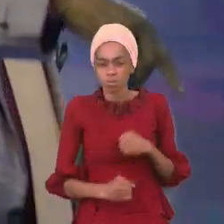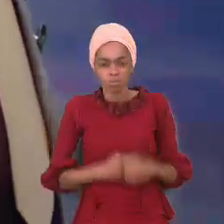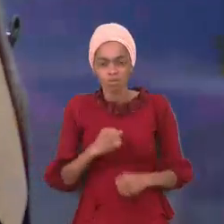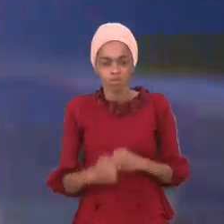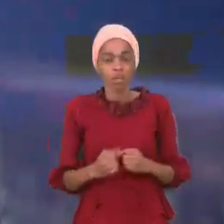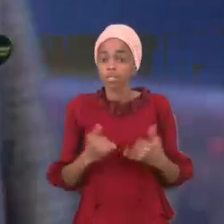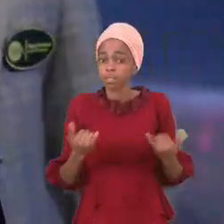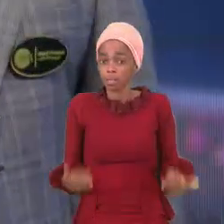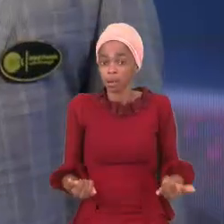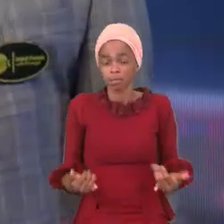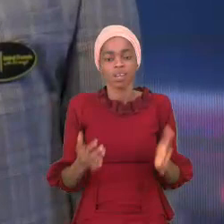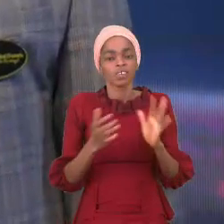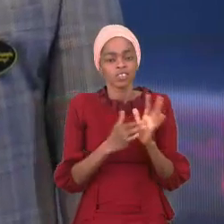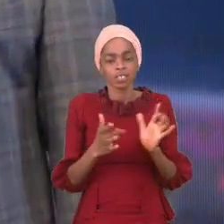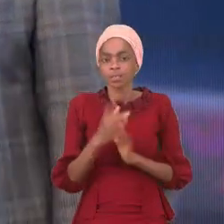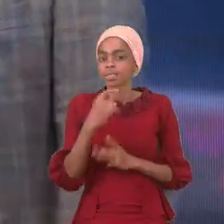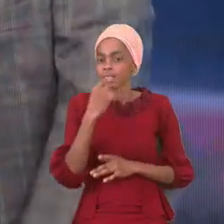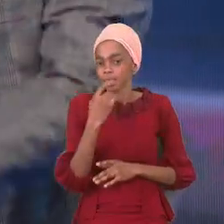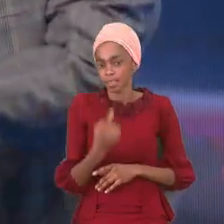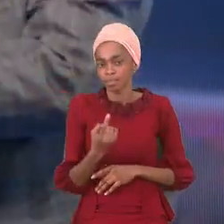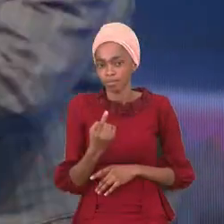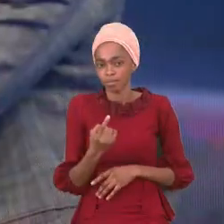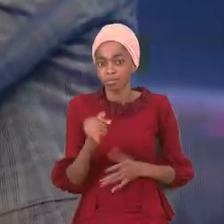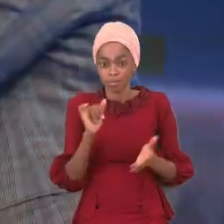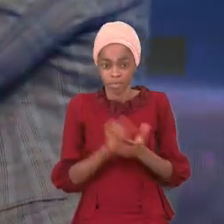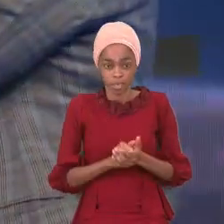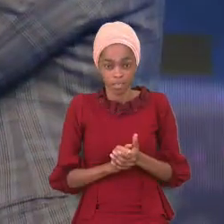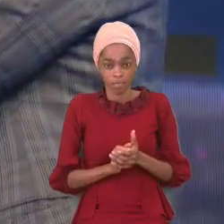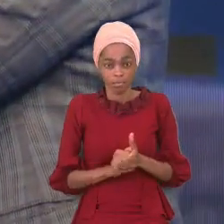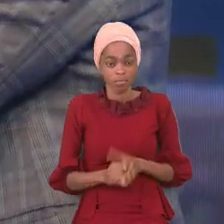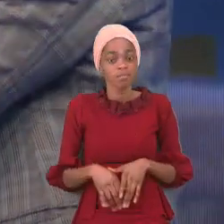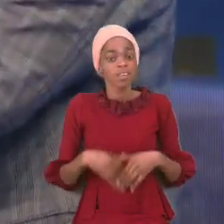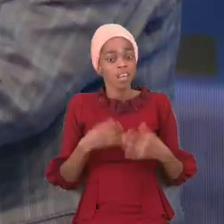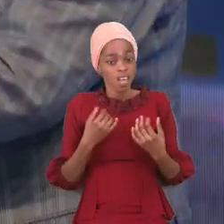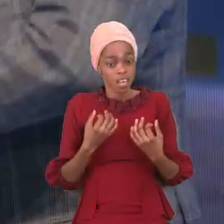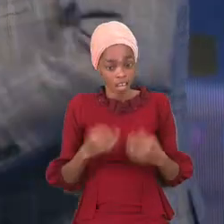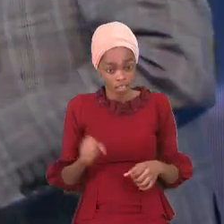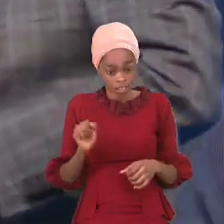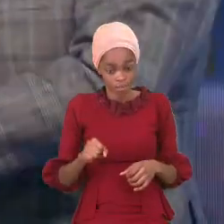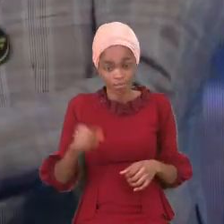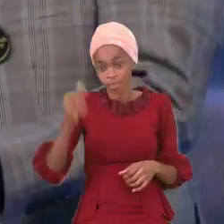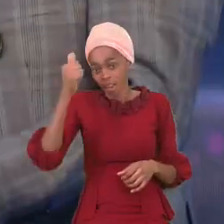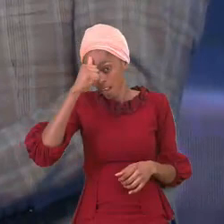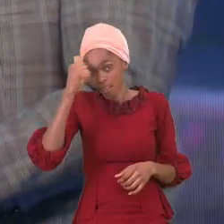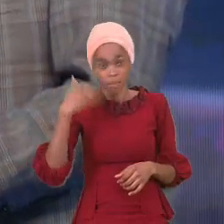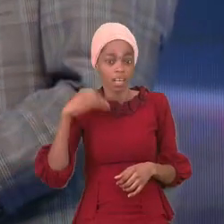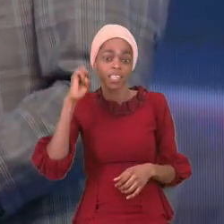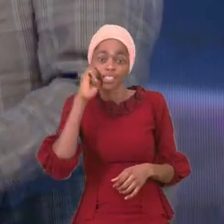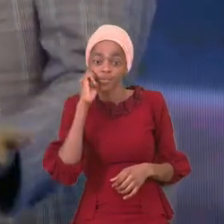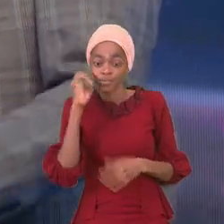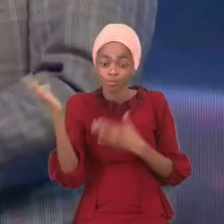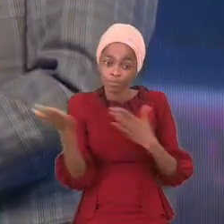now Jesus said that even though Adam and Eve brought